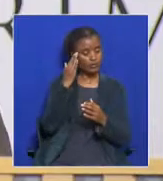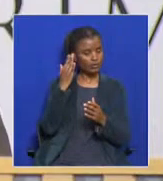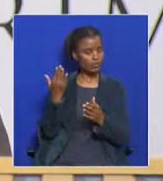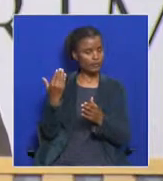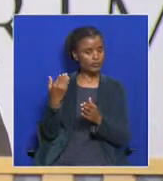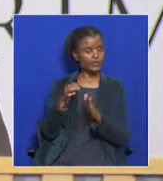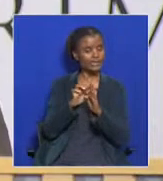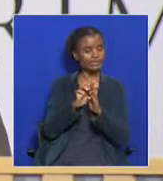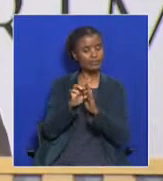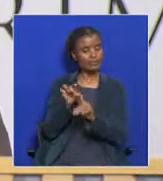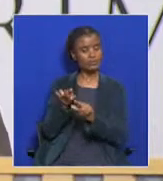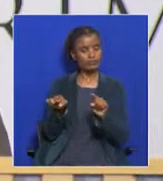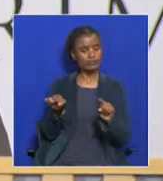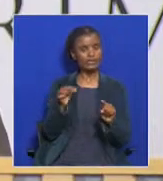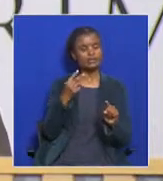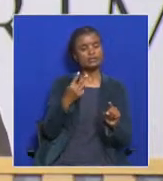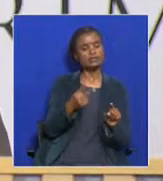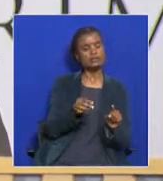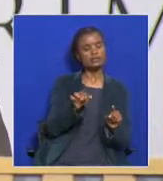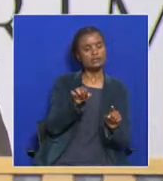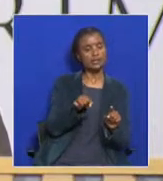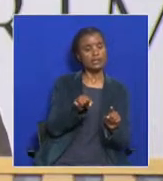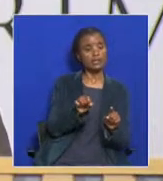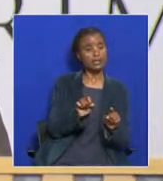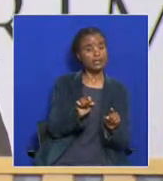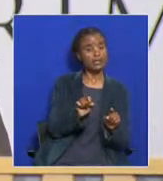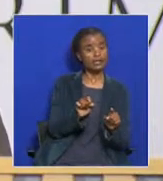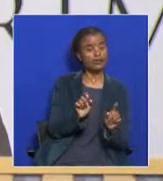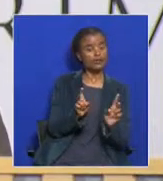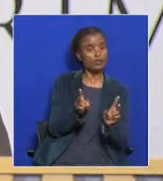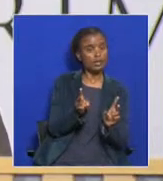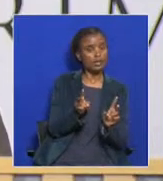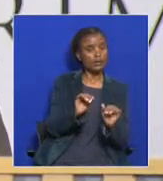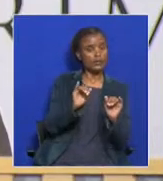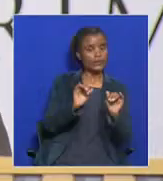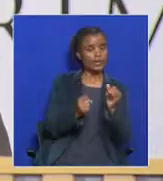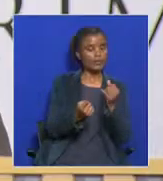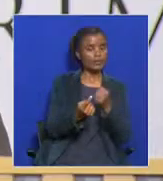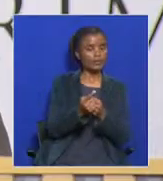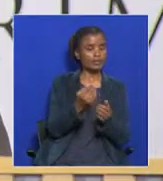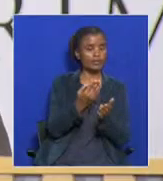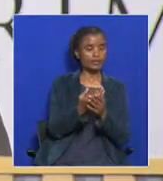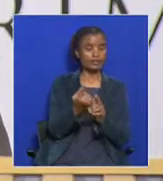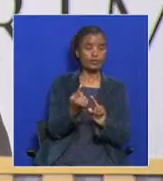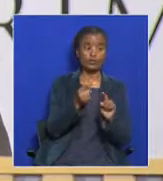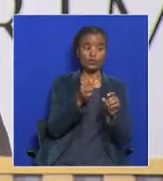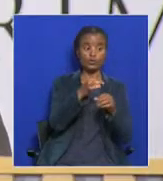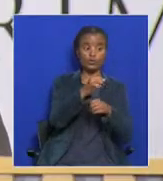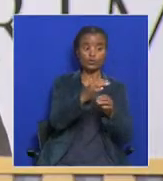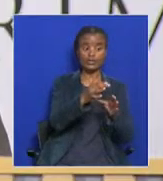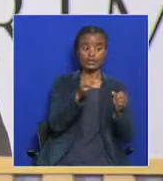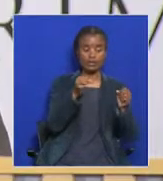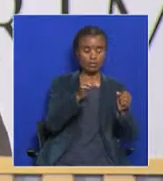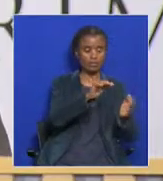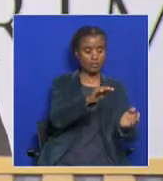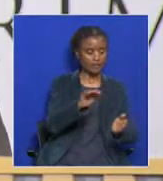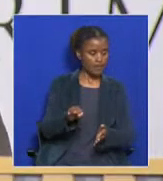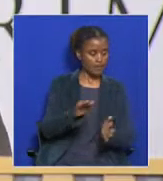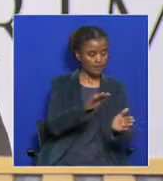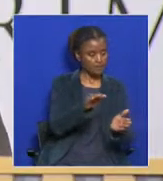is something that's a red flag to go and unpack a container just to verify that there's nothing else there, that the packing